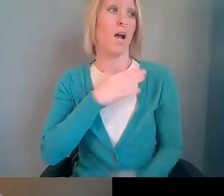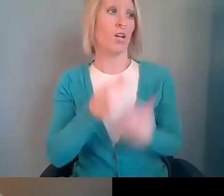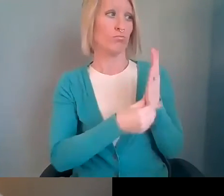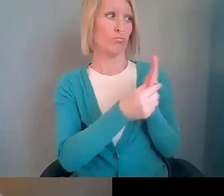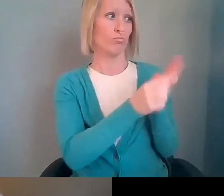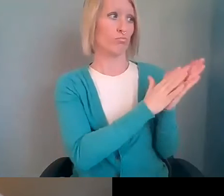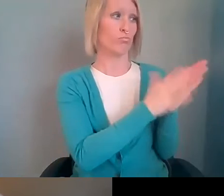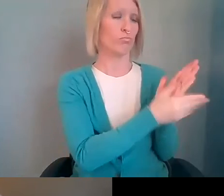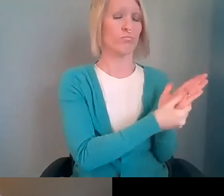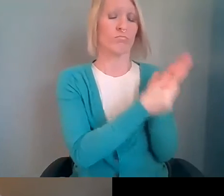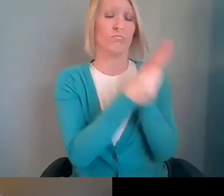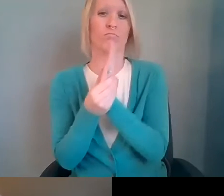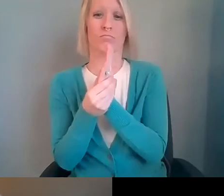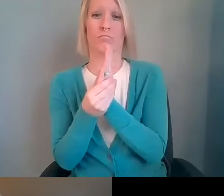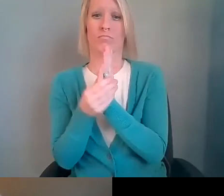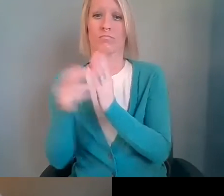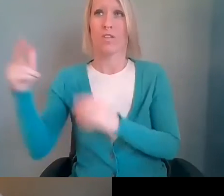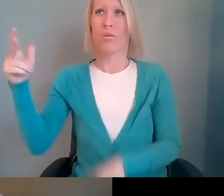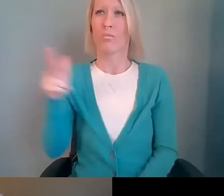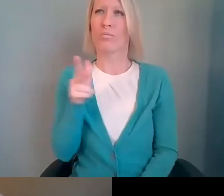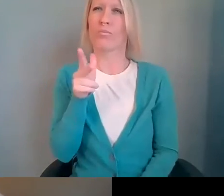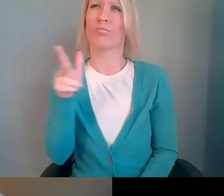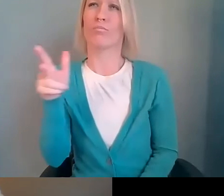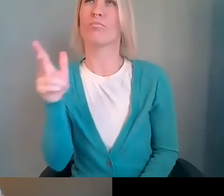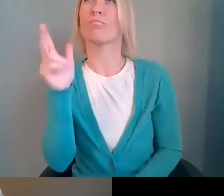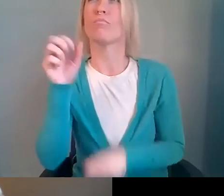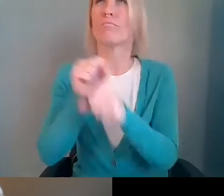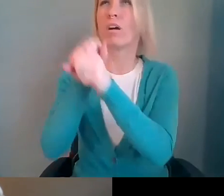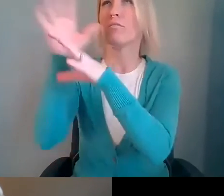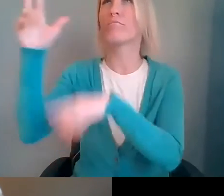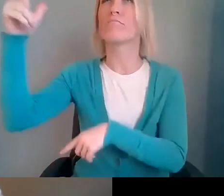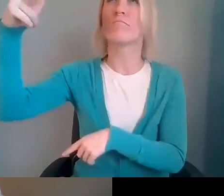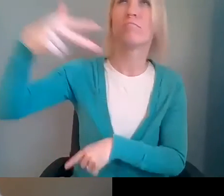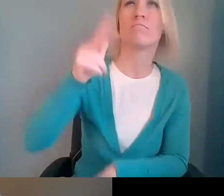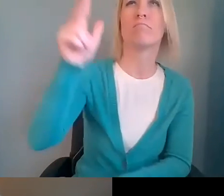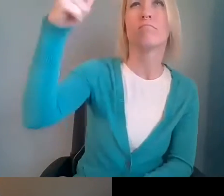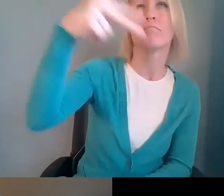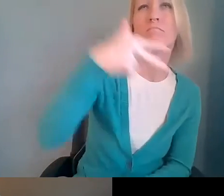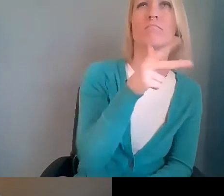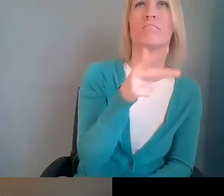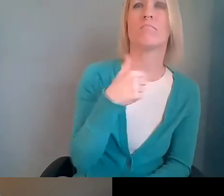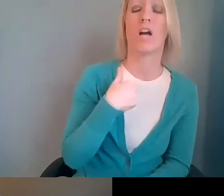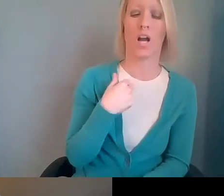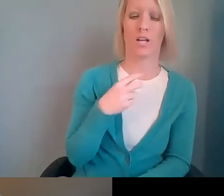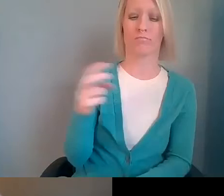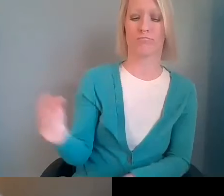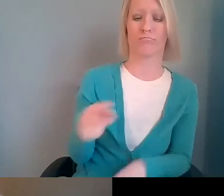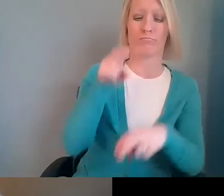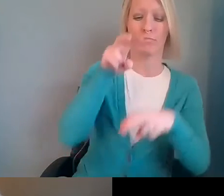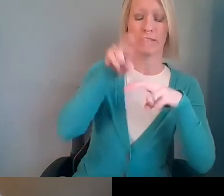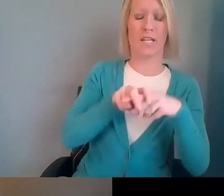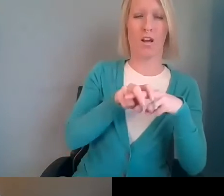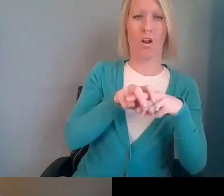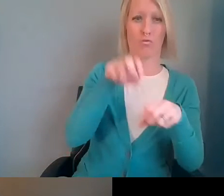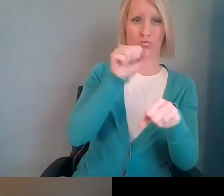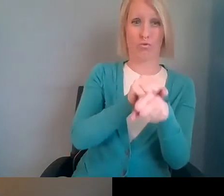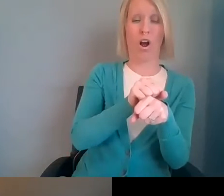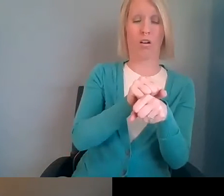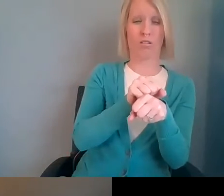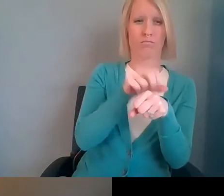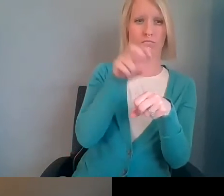there in the Big Thompson Canyon, and I started to write, and I started to